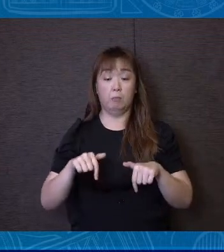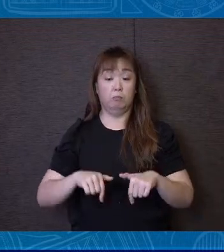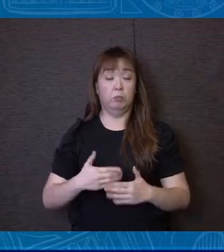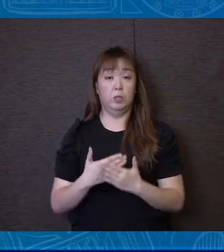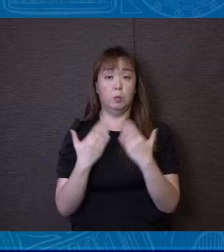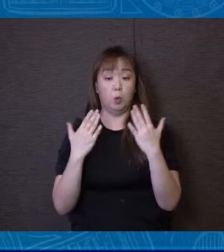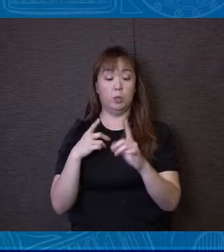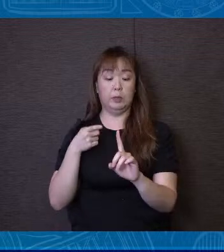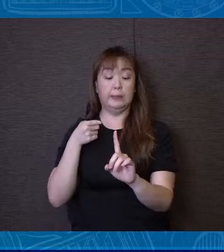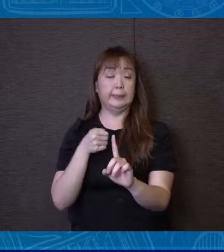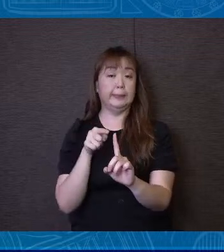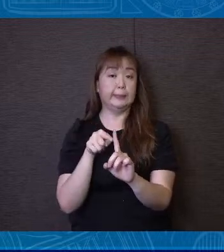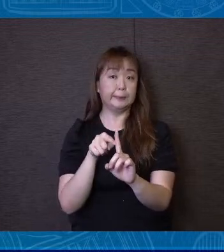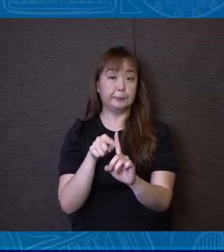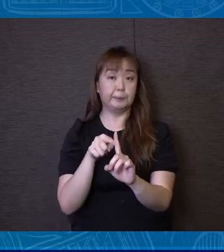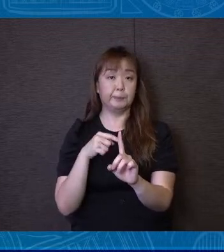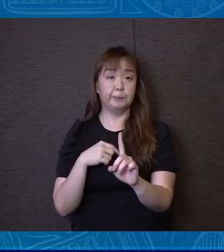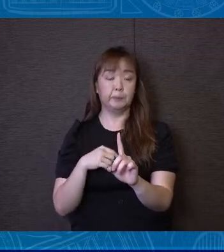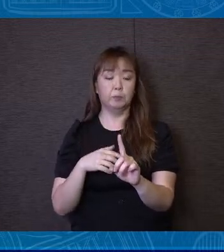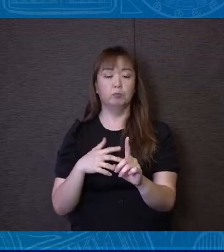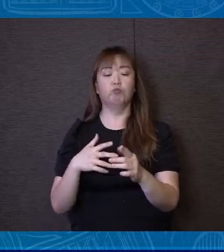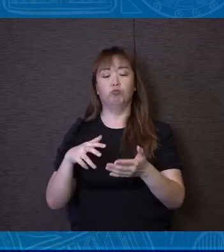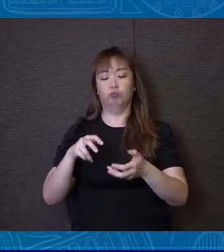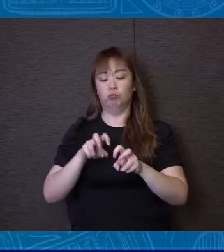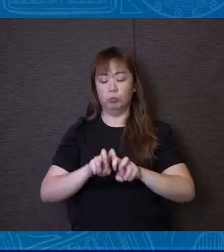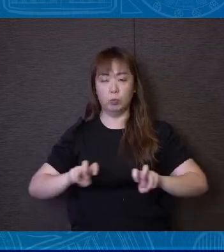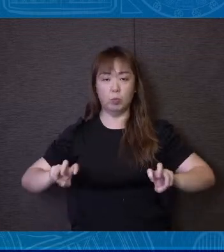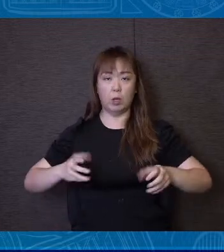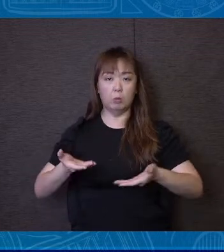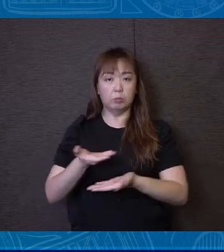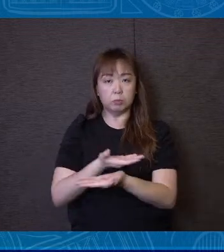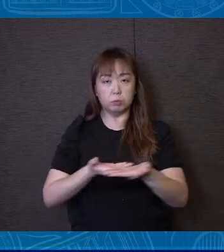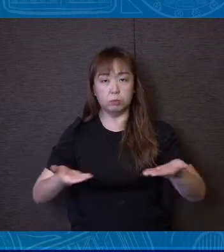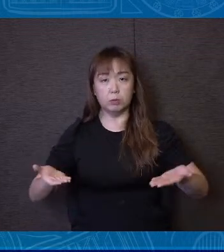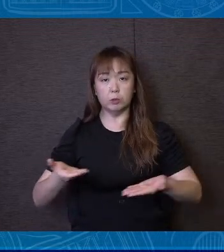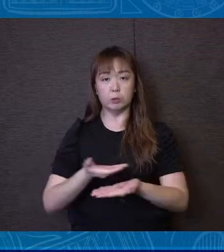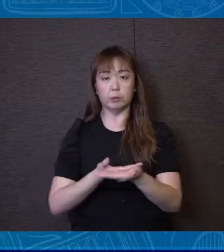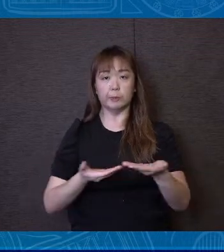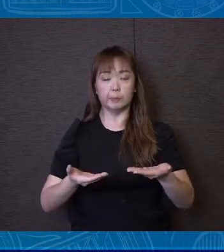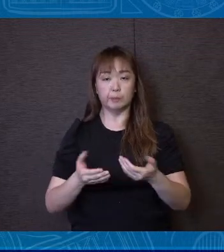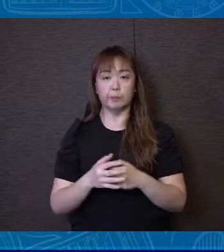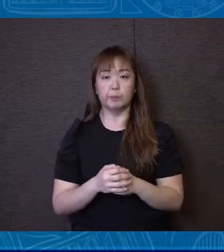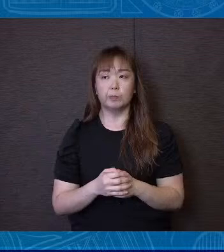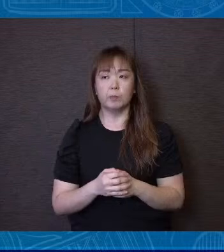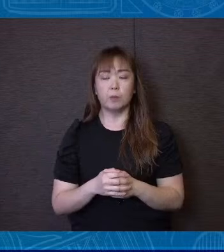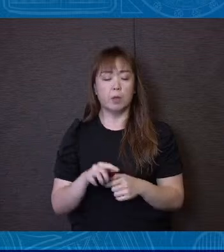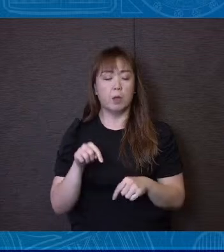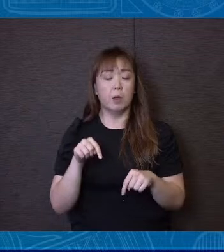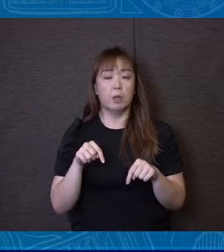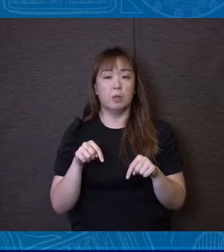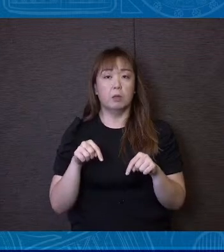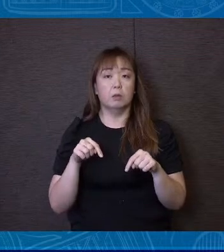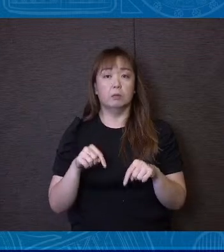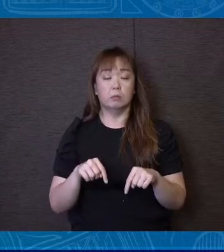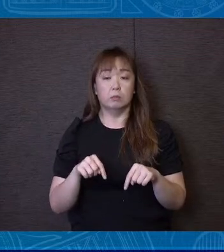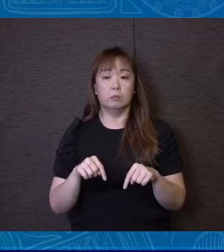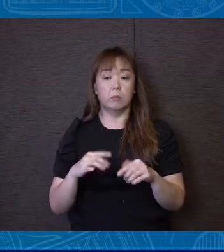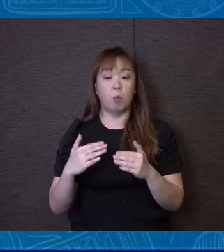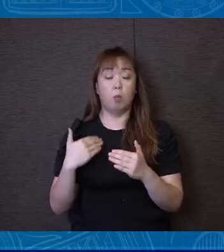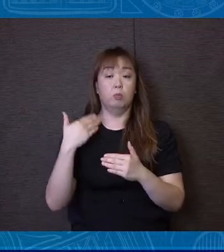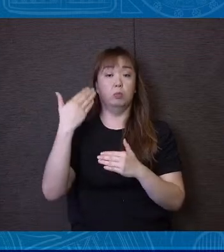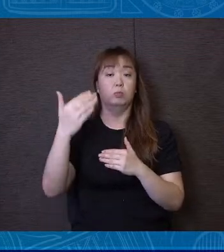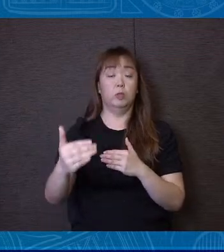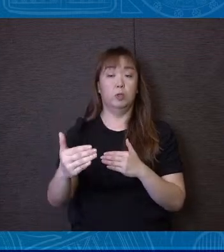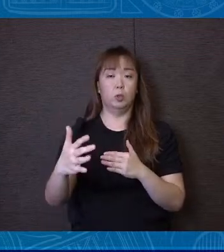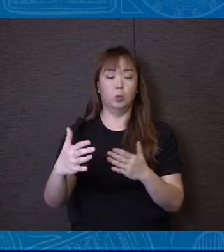today in our panel discussion about the opportunities not just of upcoming new and